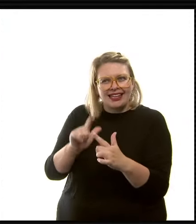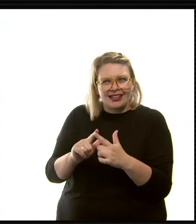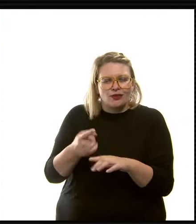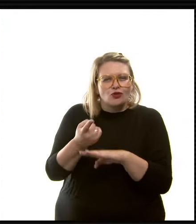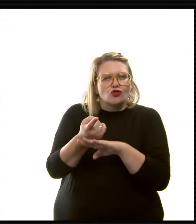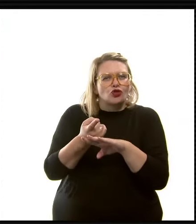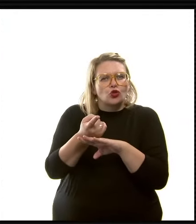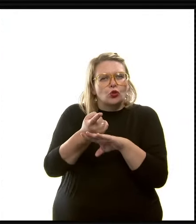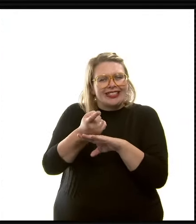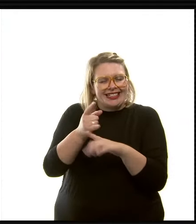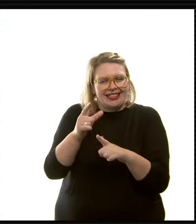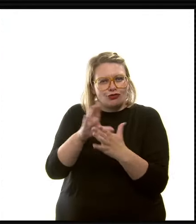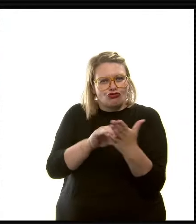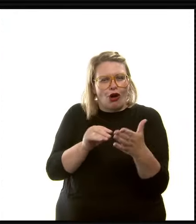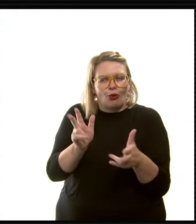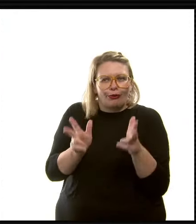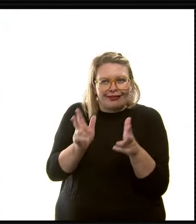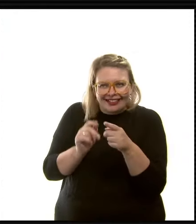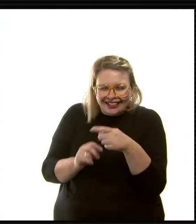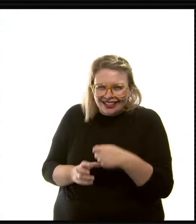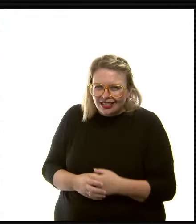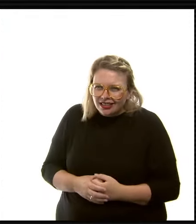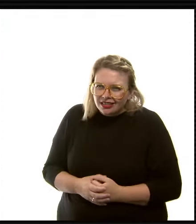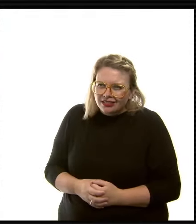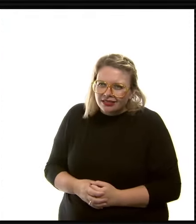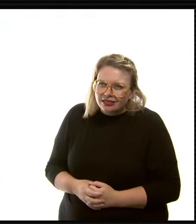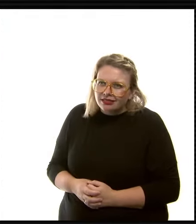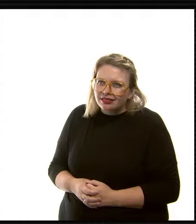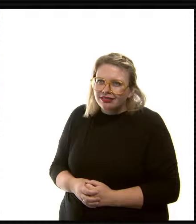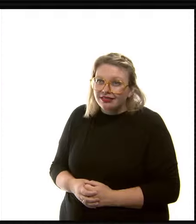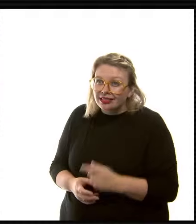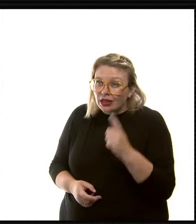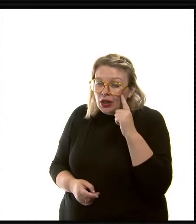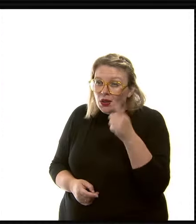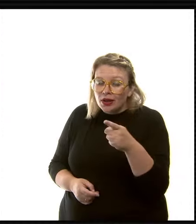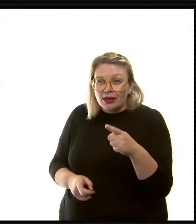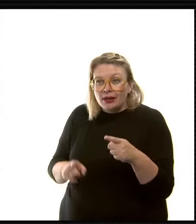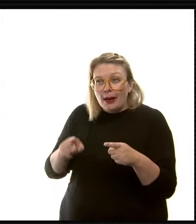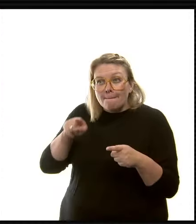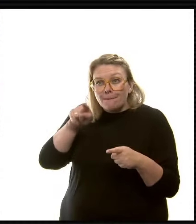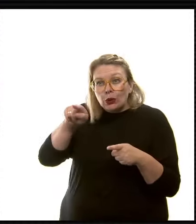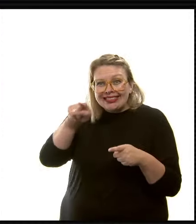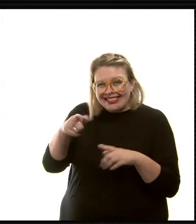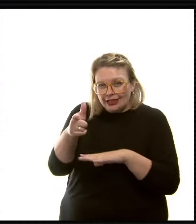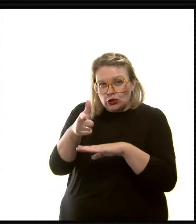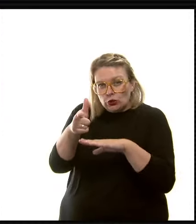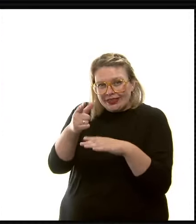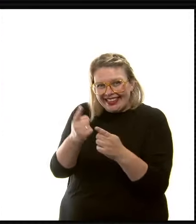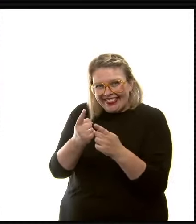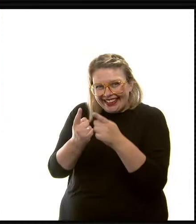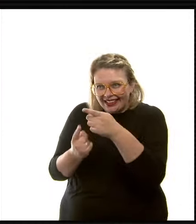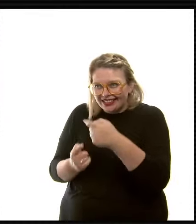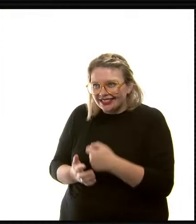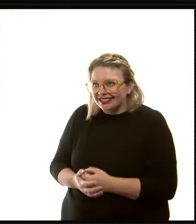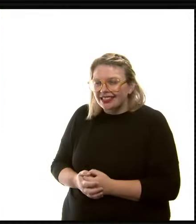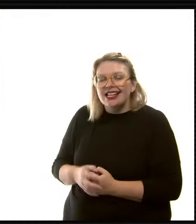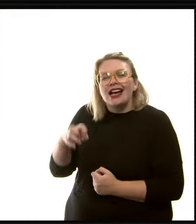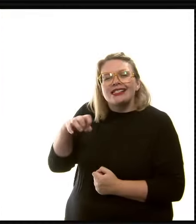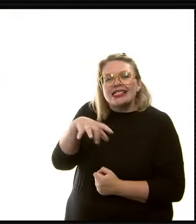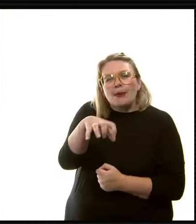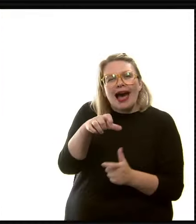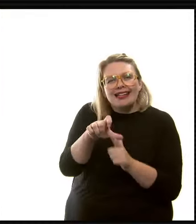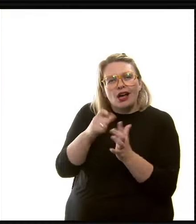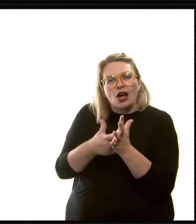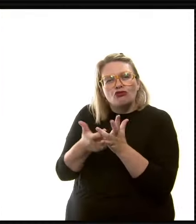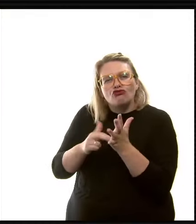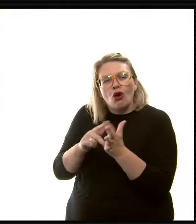droid. Spider droid. Spider, yeah. Spider droid. Yeah. I'm going to hold that up again. There's the pointy shooty droid. Big nose. known as Spider Droid. Look at that guy. There